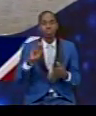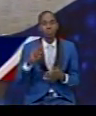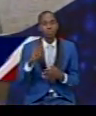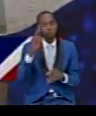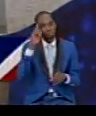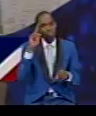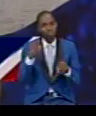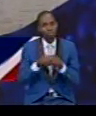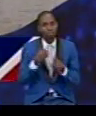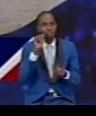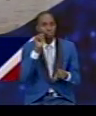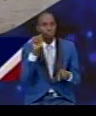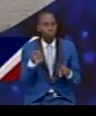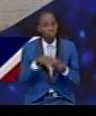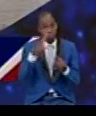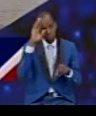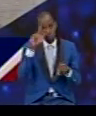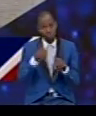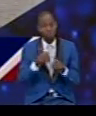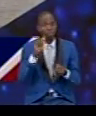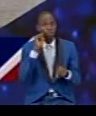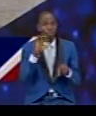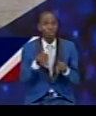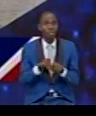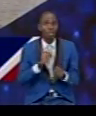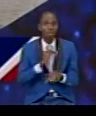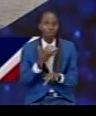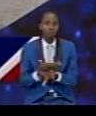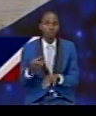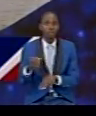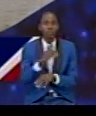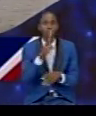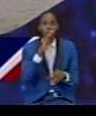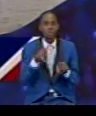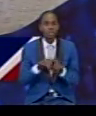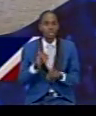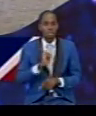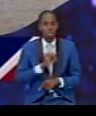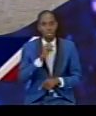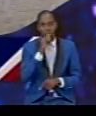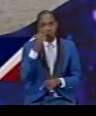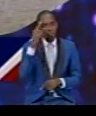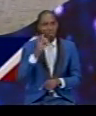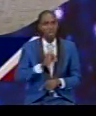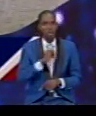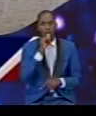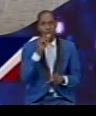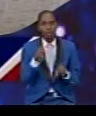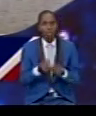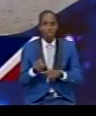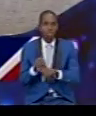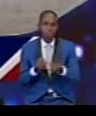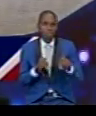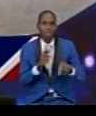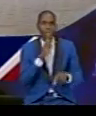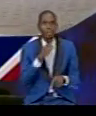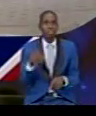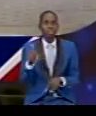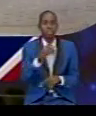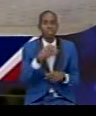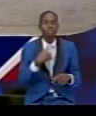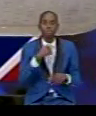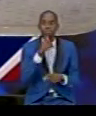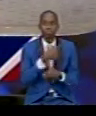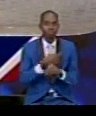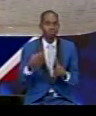of you I plead what you be as I am for I am a CR yeah not injured me